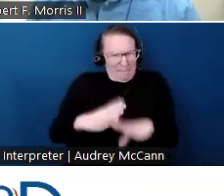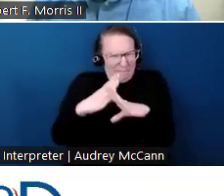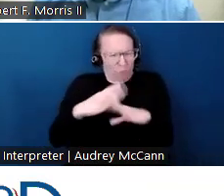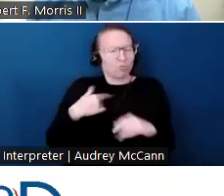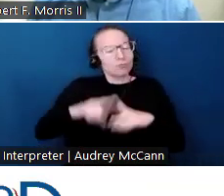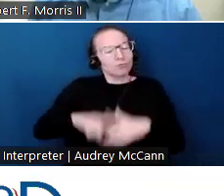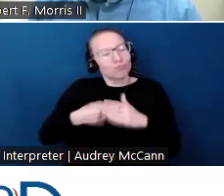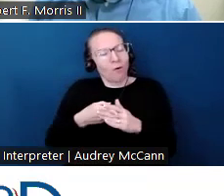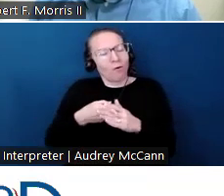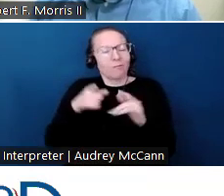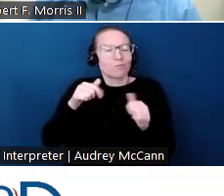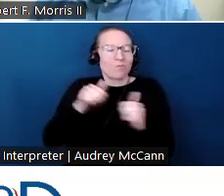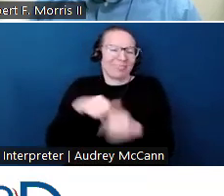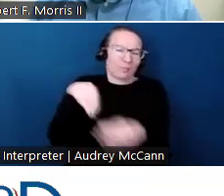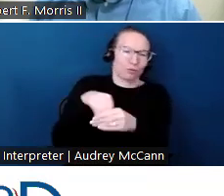universal design.